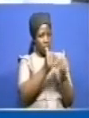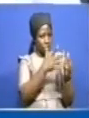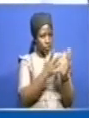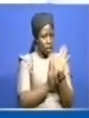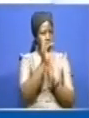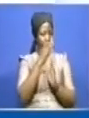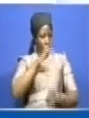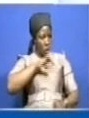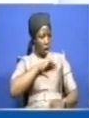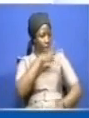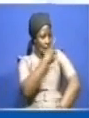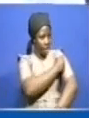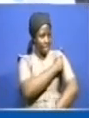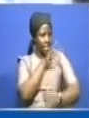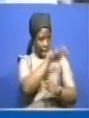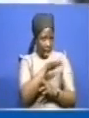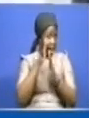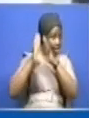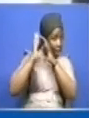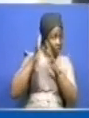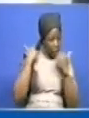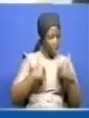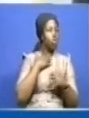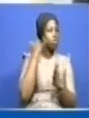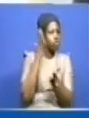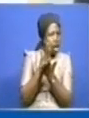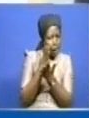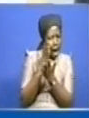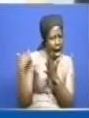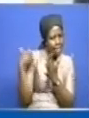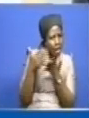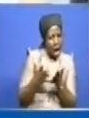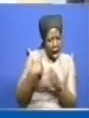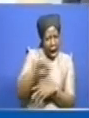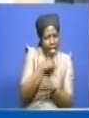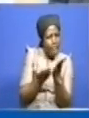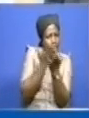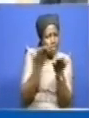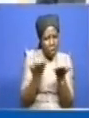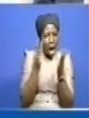to know, just to confirm, how far are we with that particular development? Thank you.